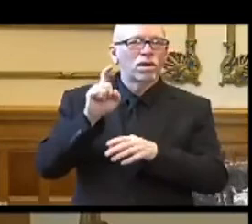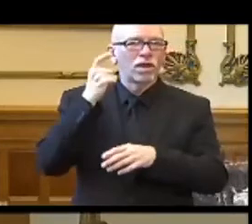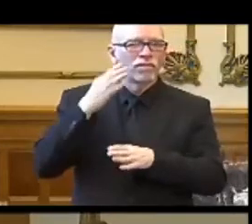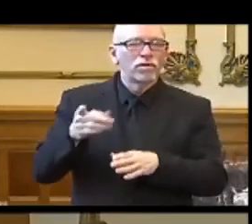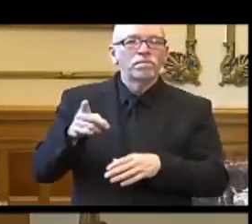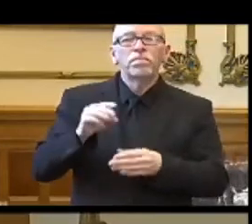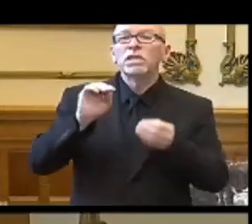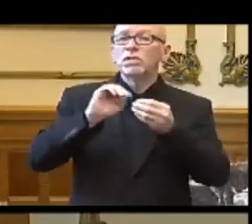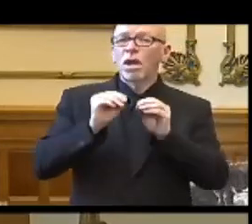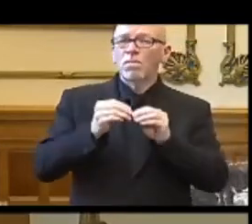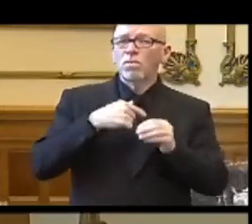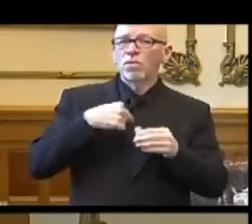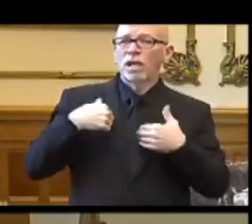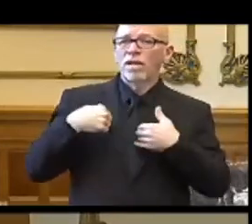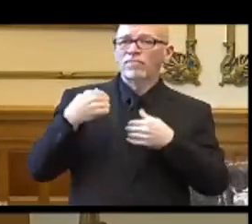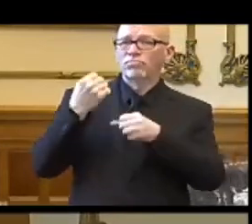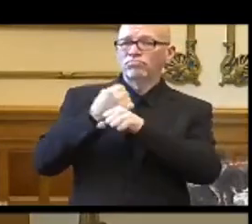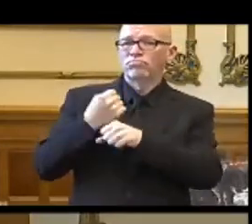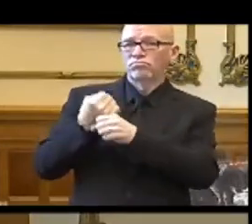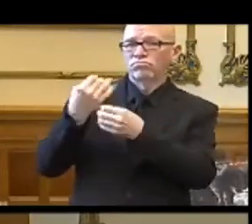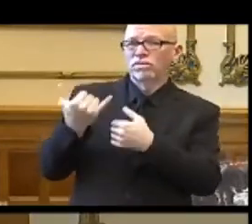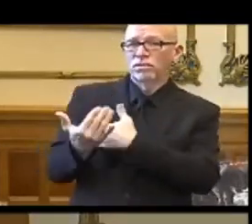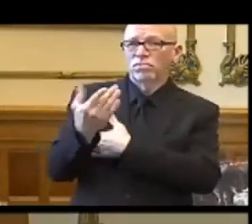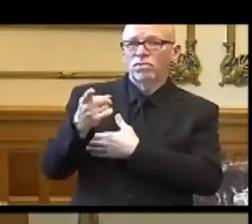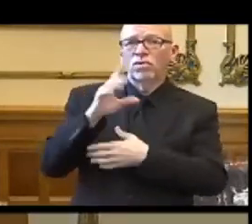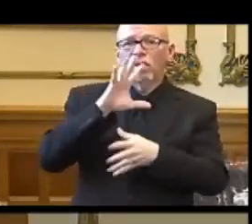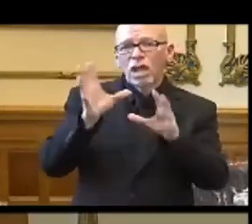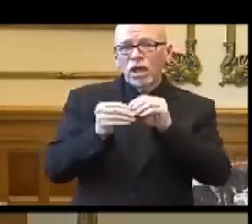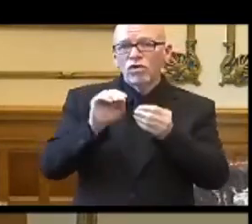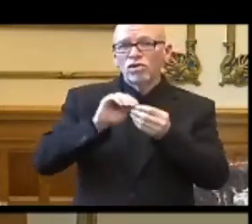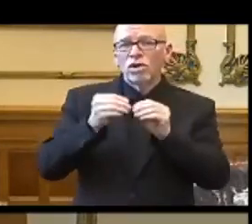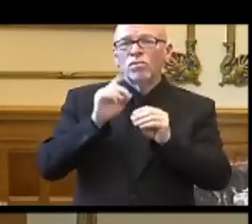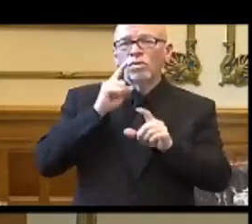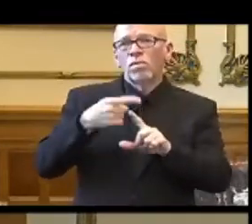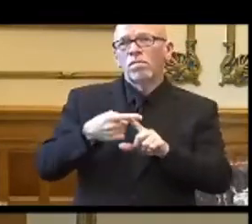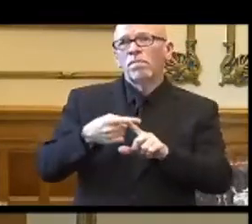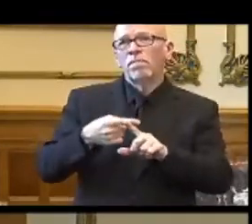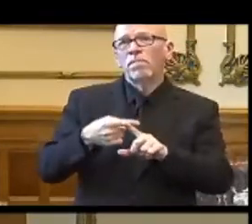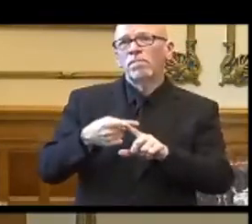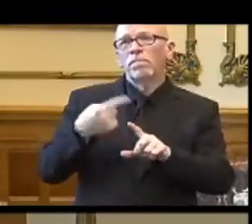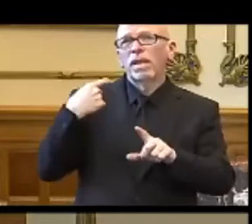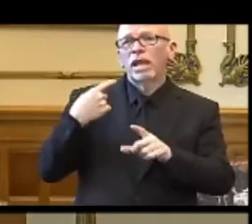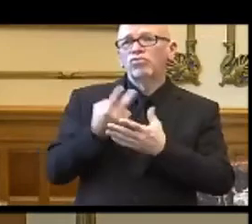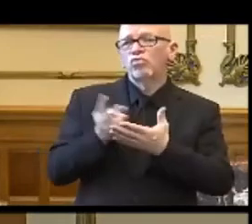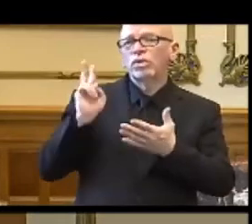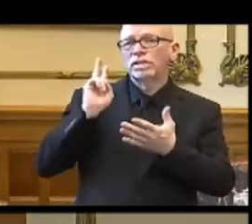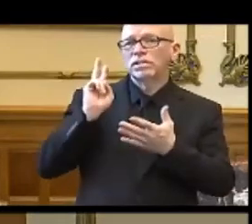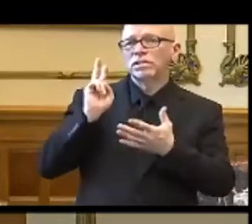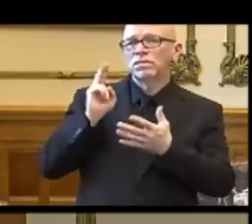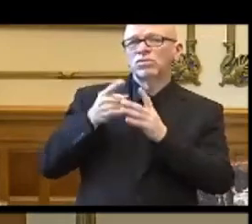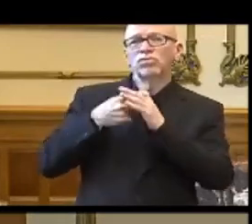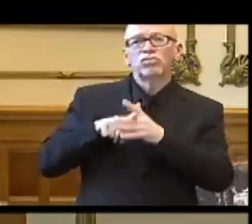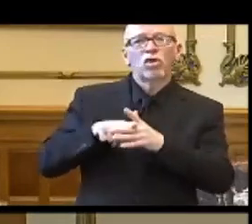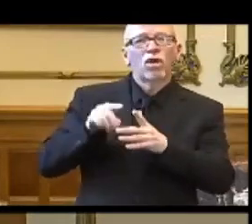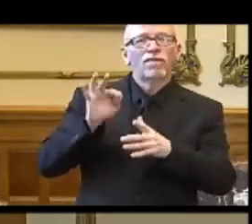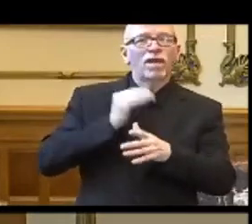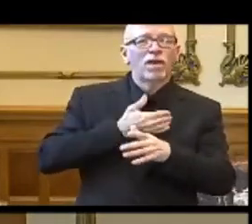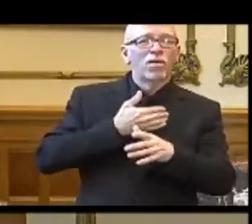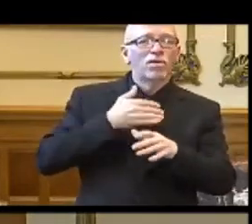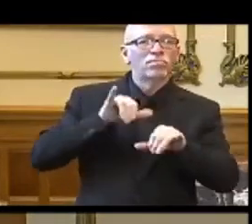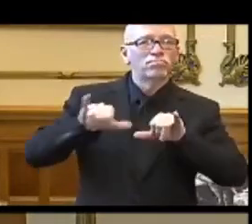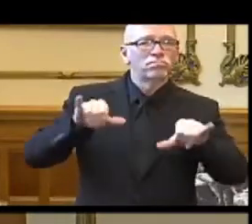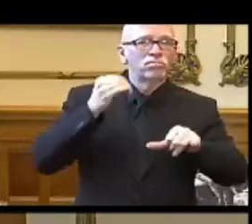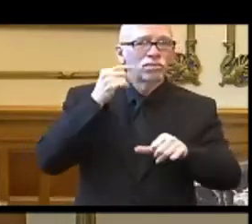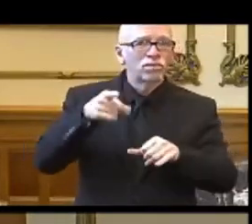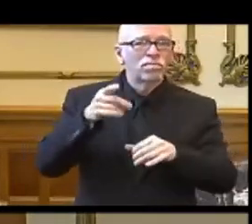the numbers that we have as of this morning, the aggregate numbers going back almost 2 weeks to the start of the enforcement effort that's being